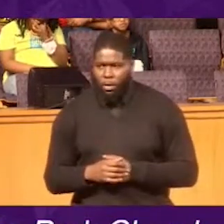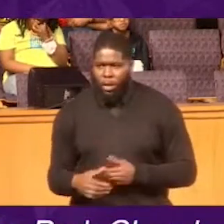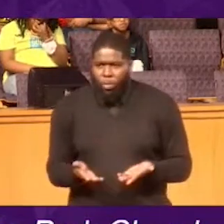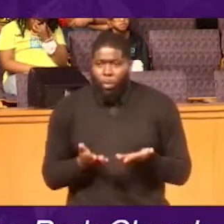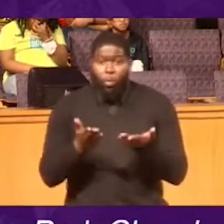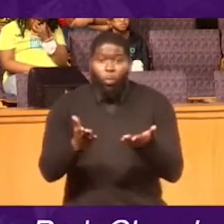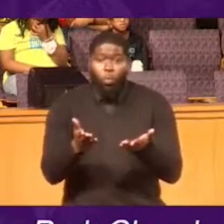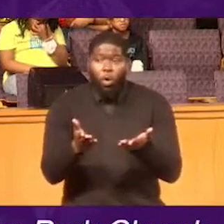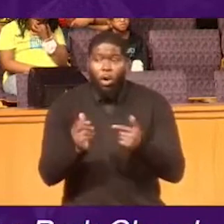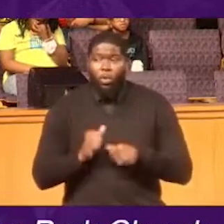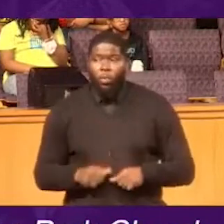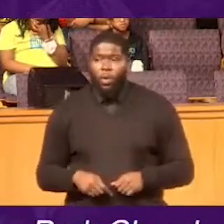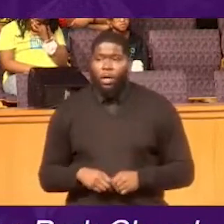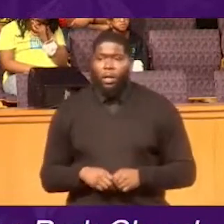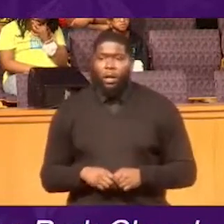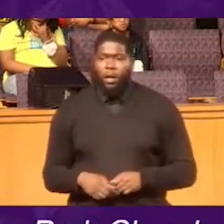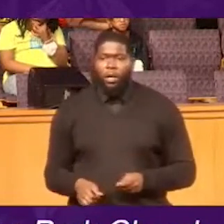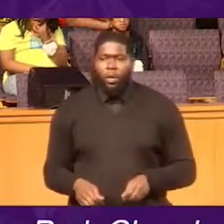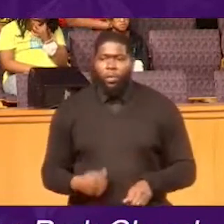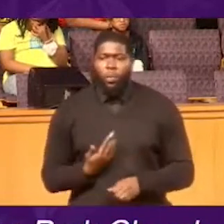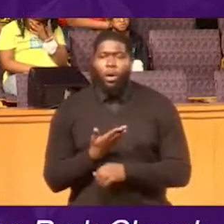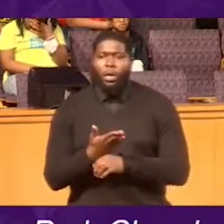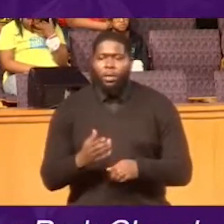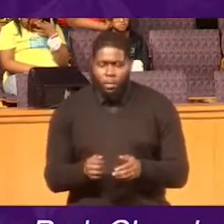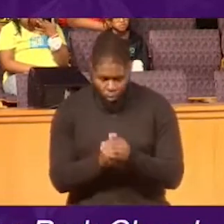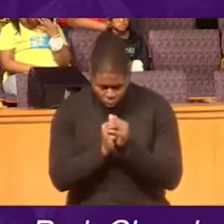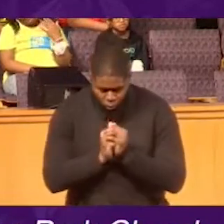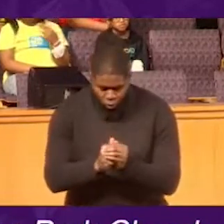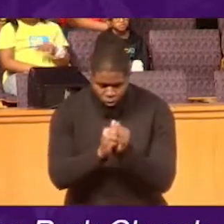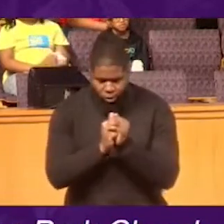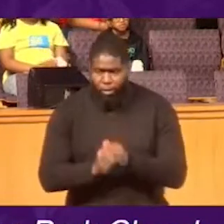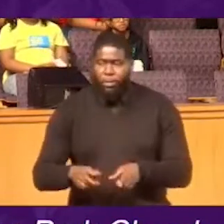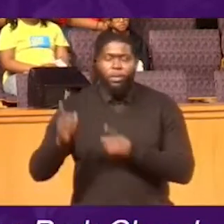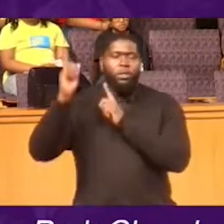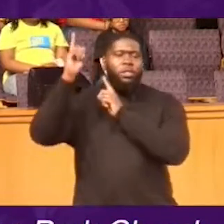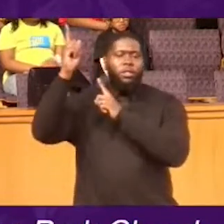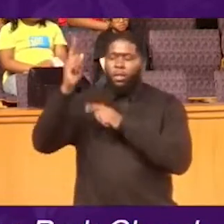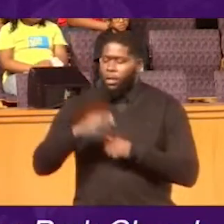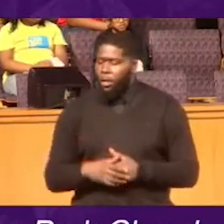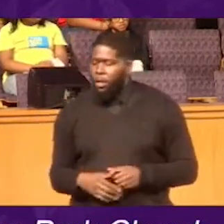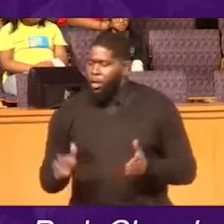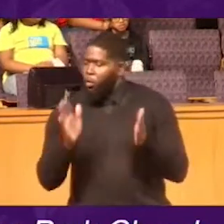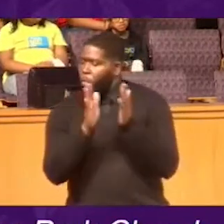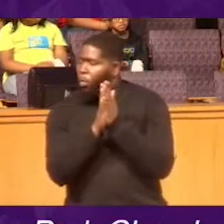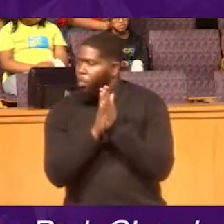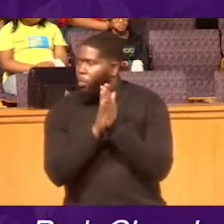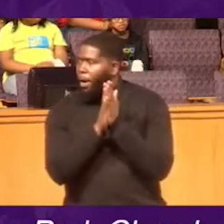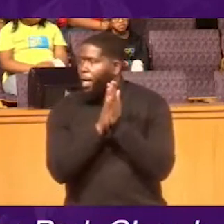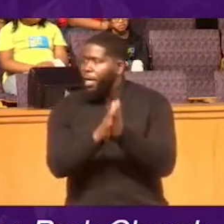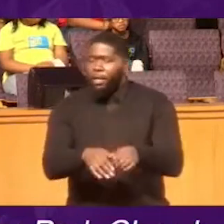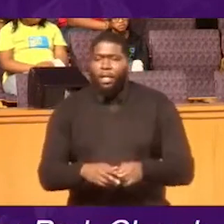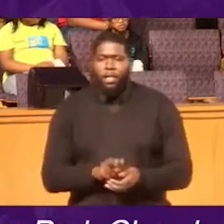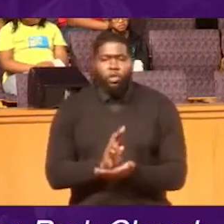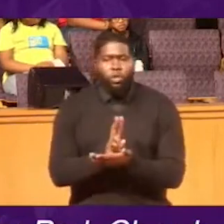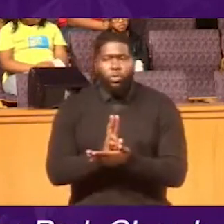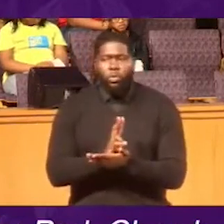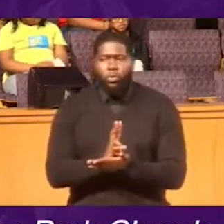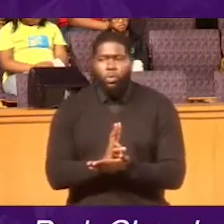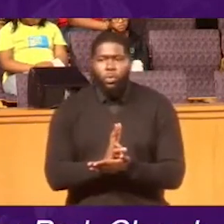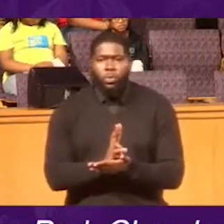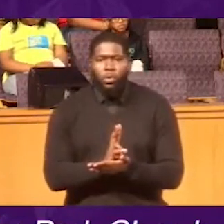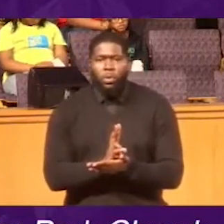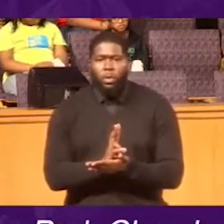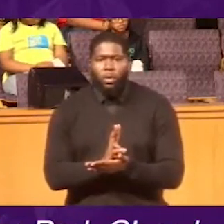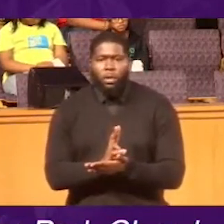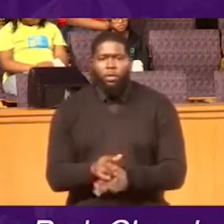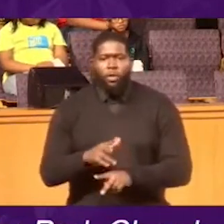we give, God, we offer it as worship to you. And God, we pray that it is used